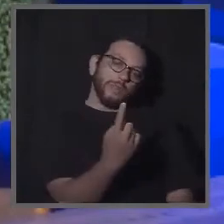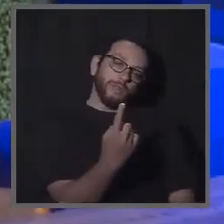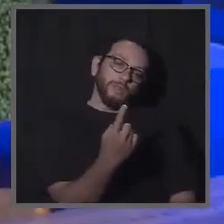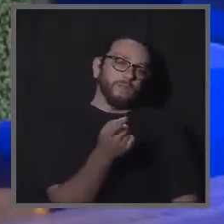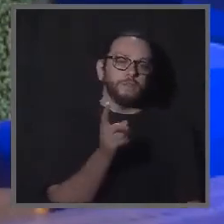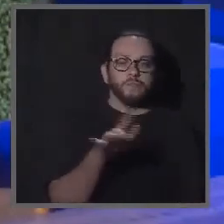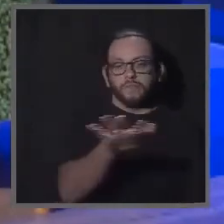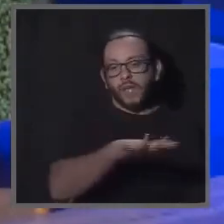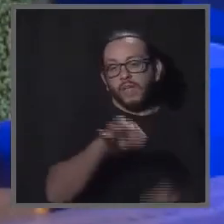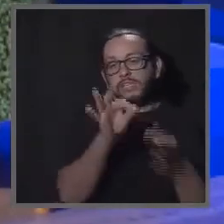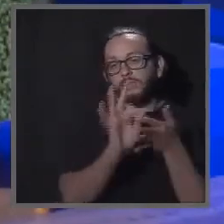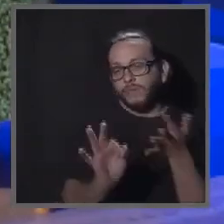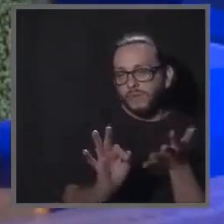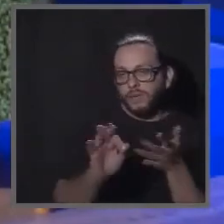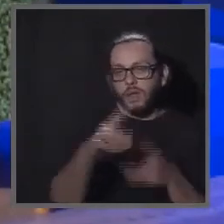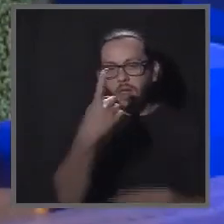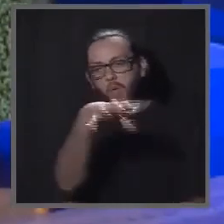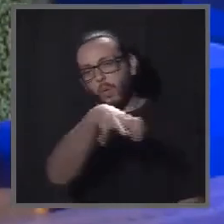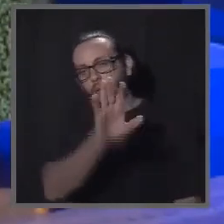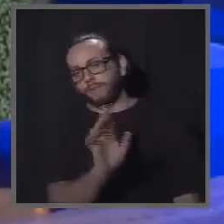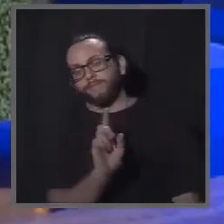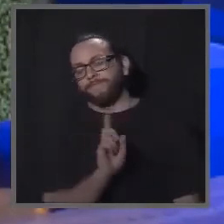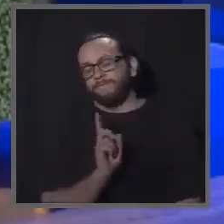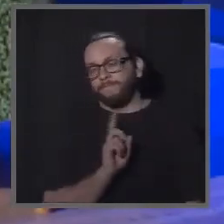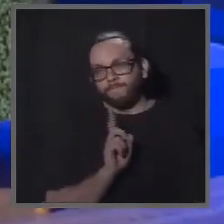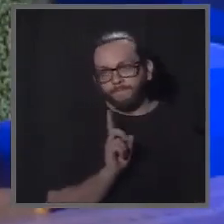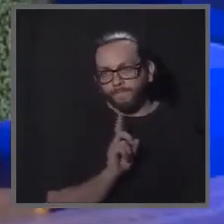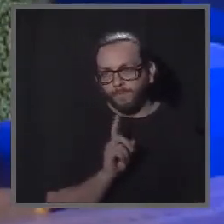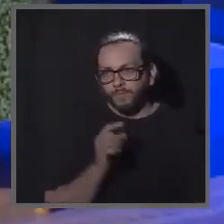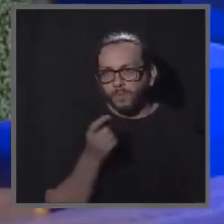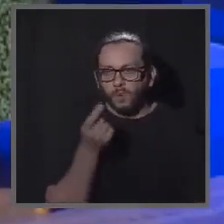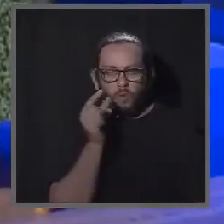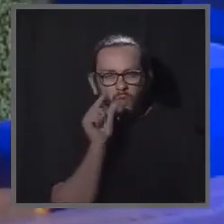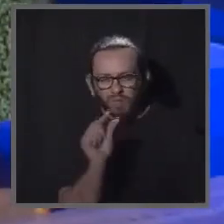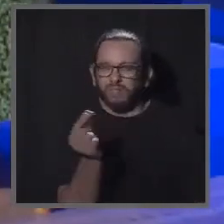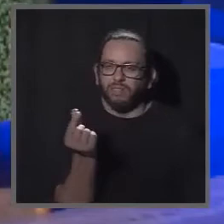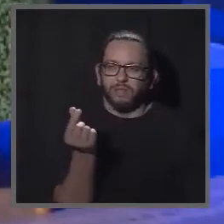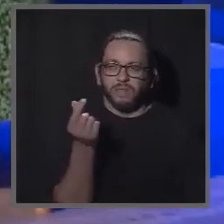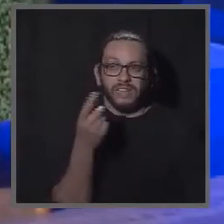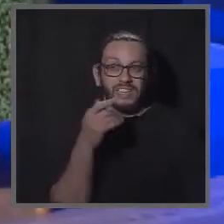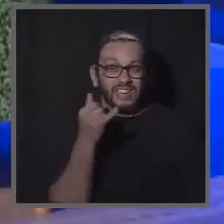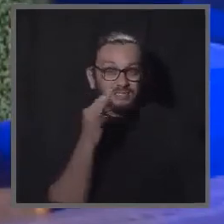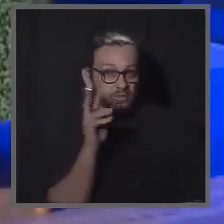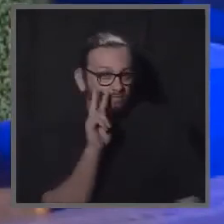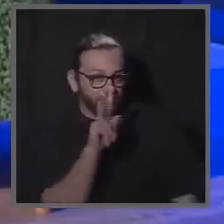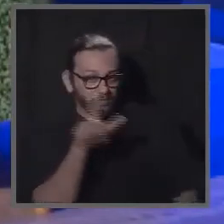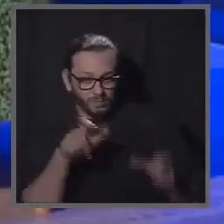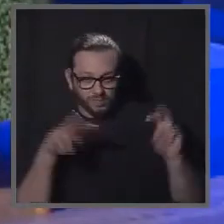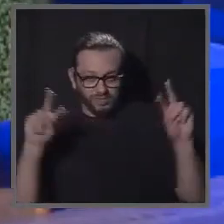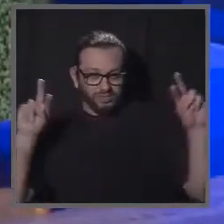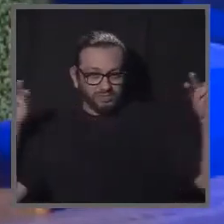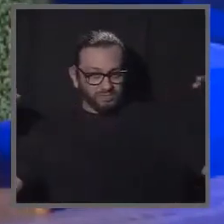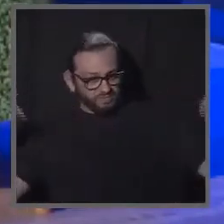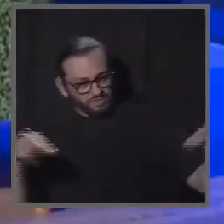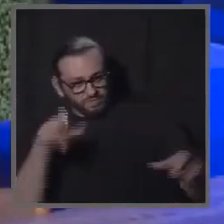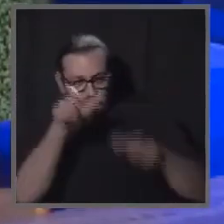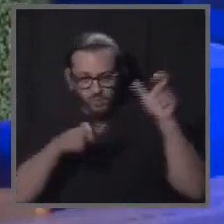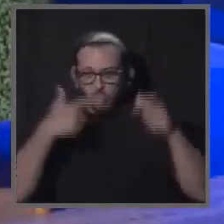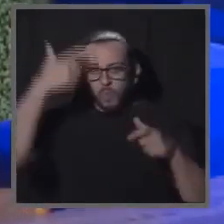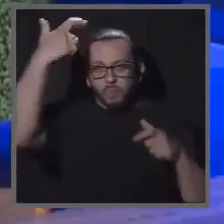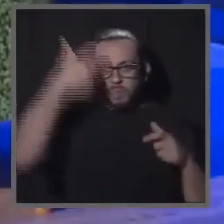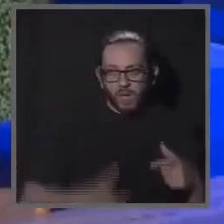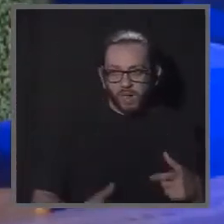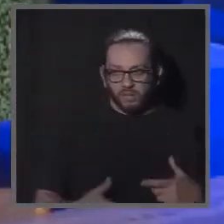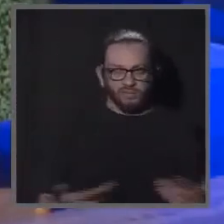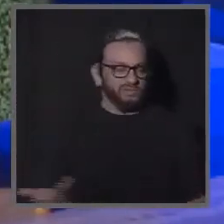different places all the same, all uniform. This is very little if we look as what we are as humanity, and say something that